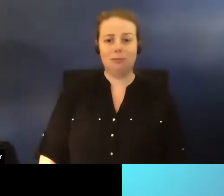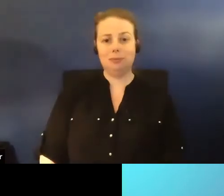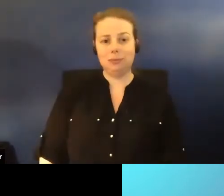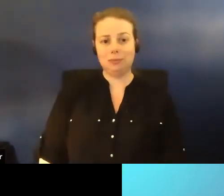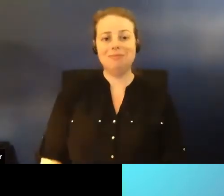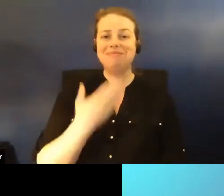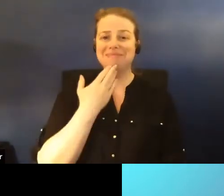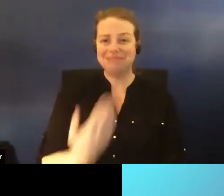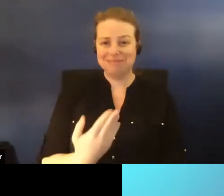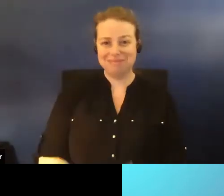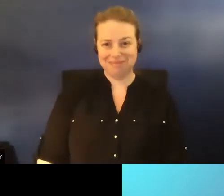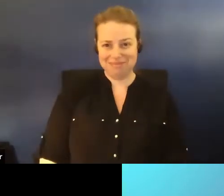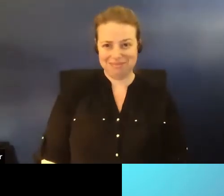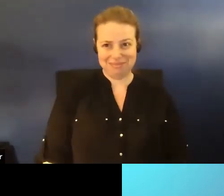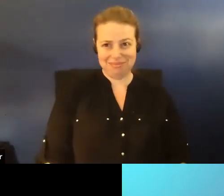Thank you.